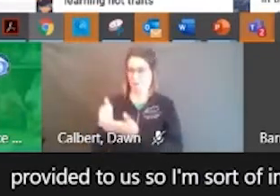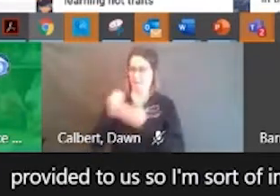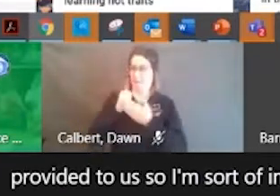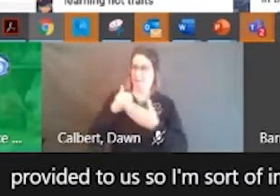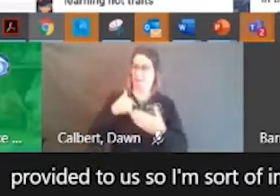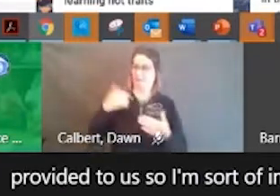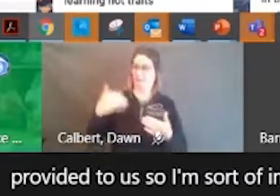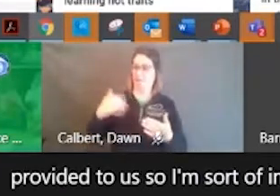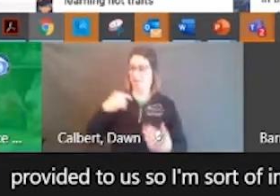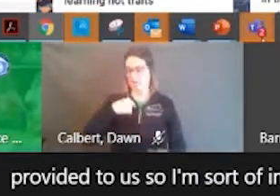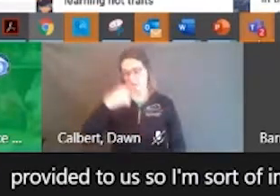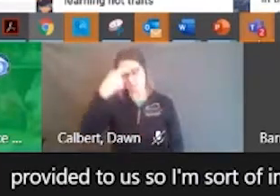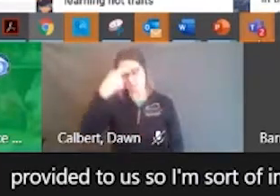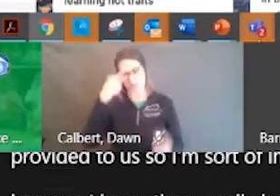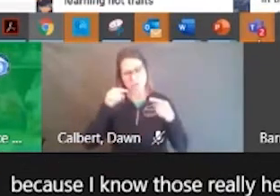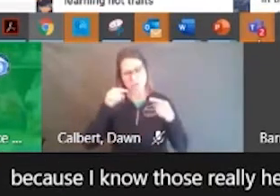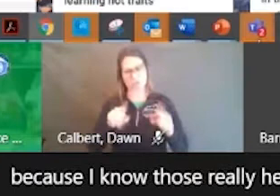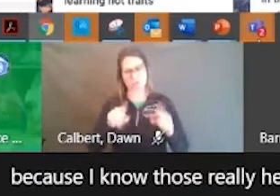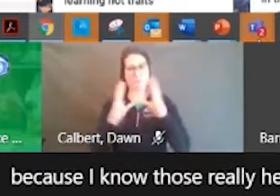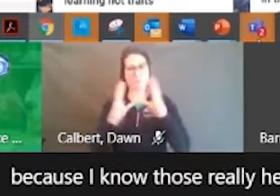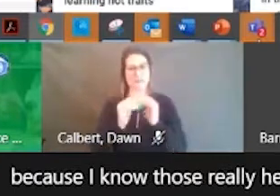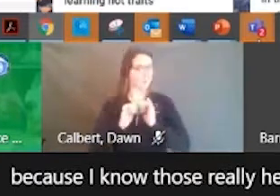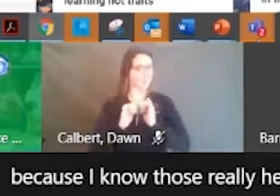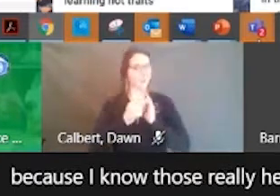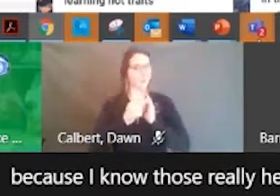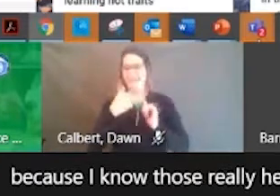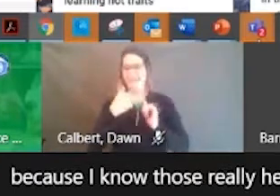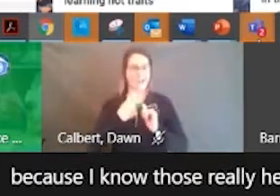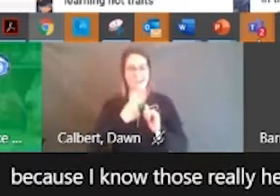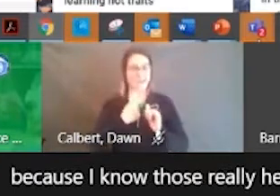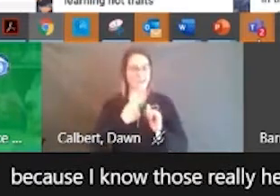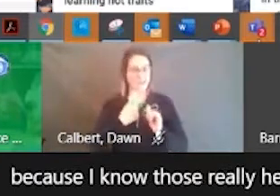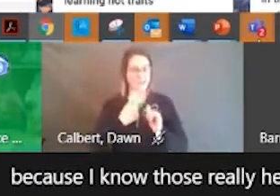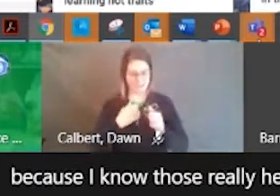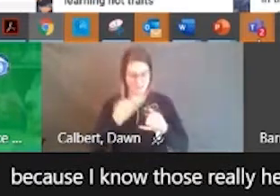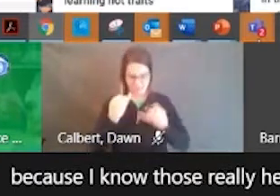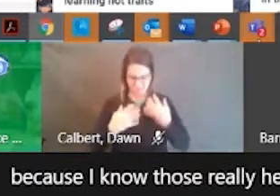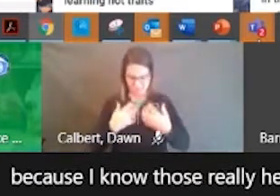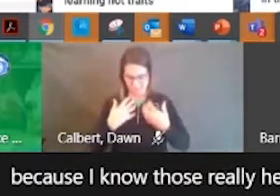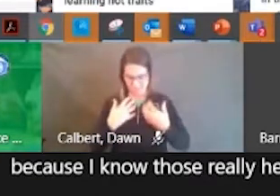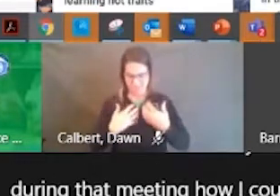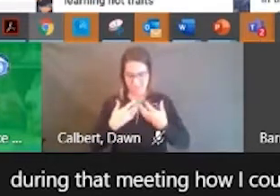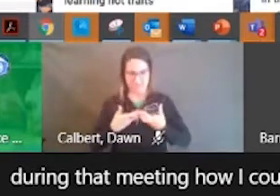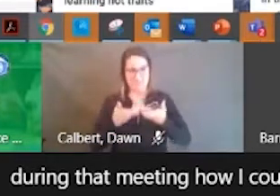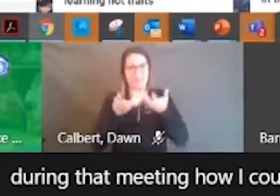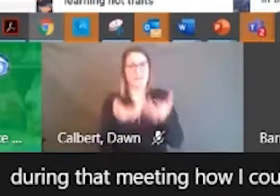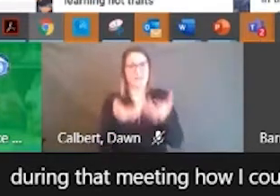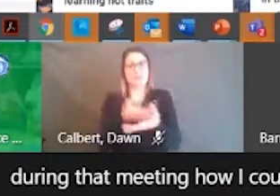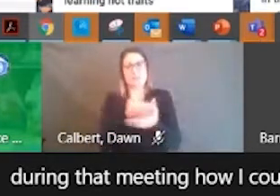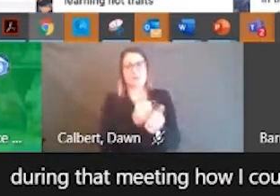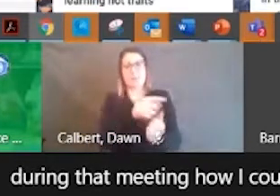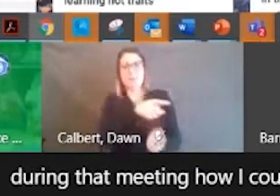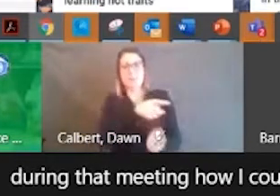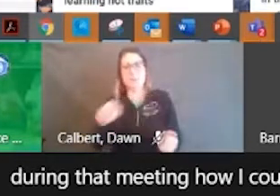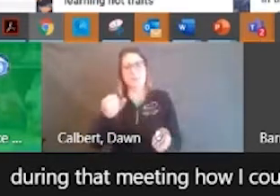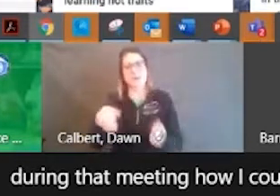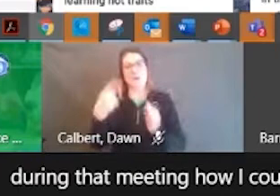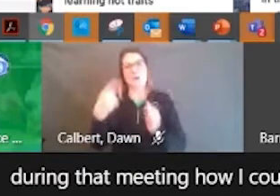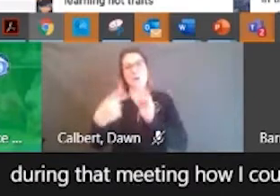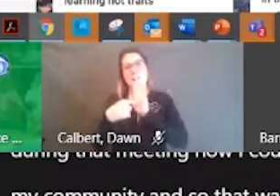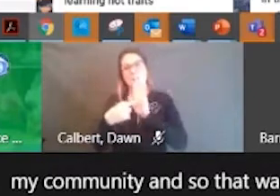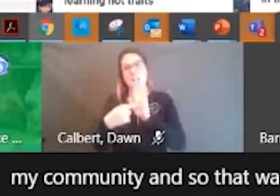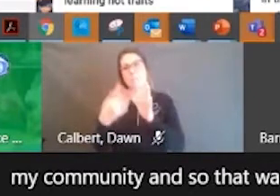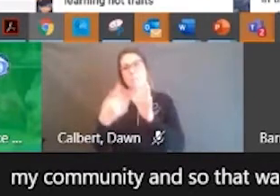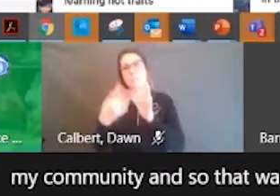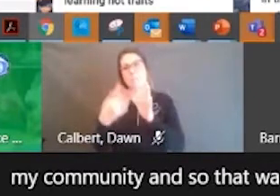thought about during that meeting how I could use those to benefit here in my community. And so that was one example that I wanted to share with you, when it